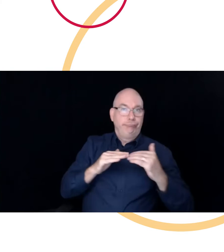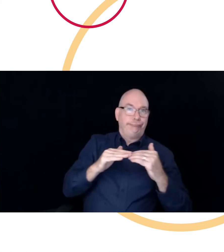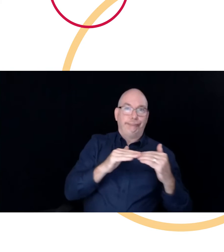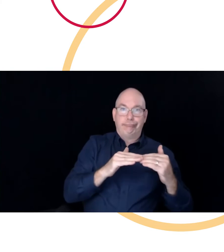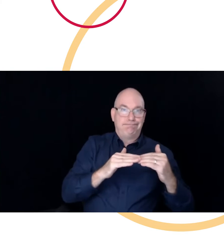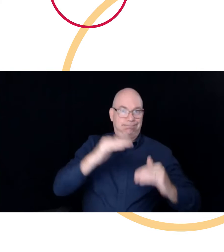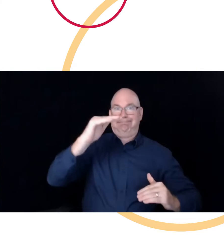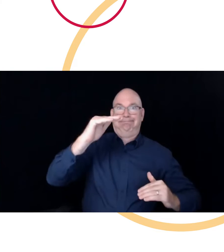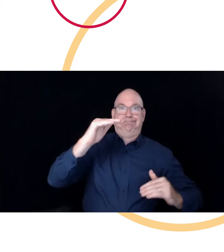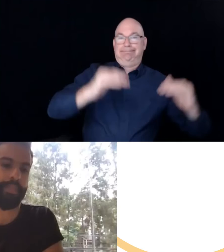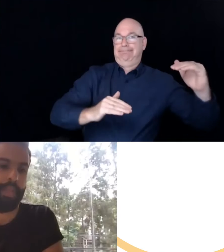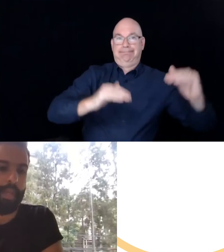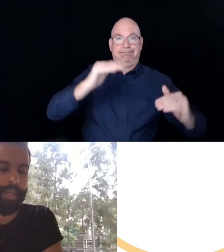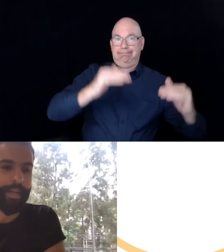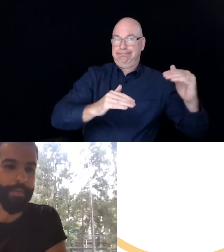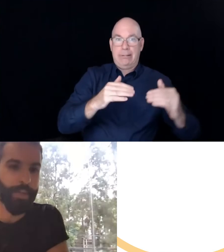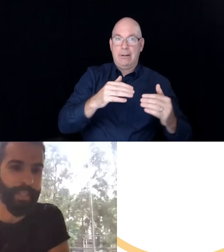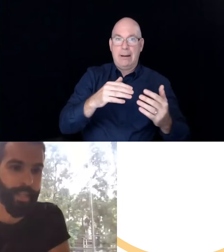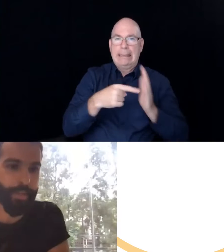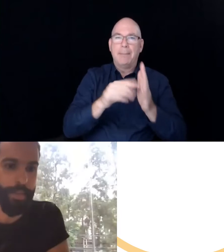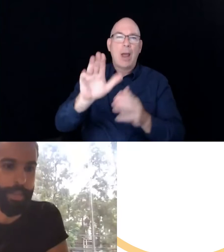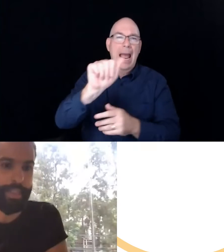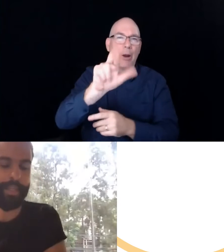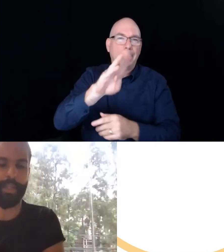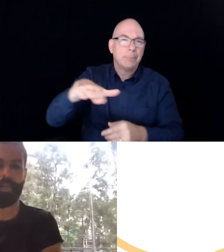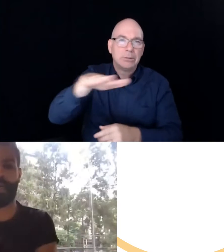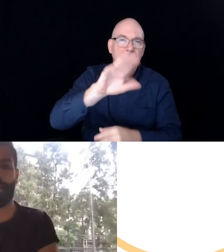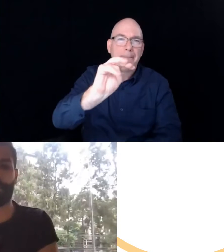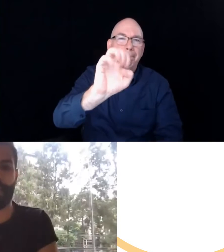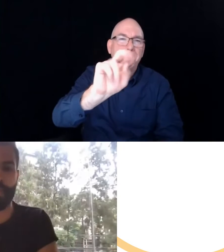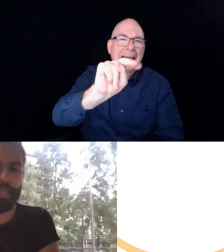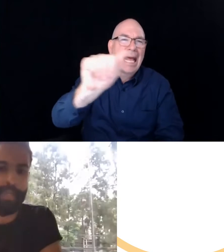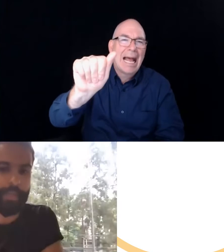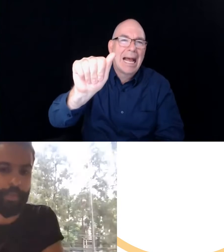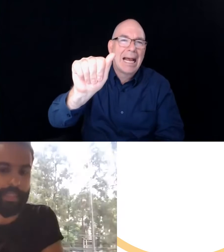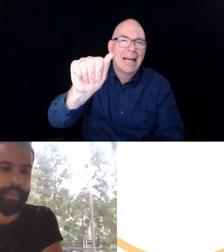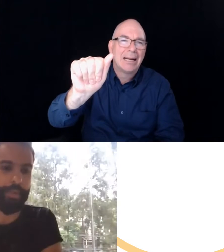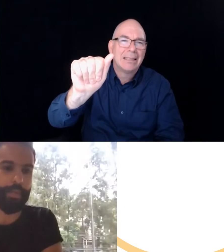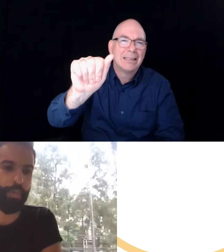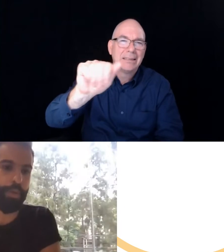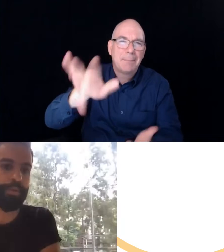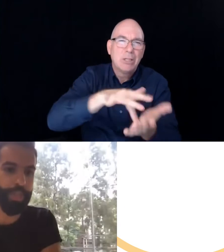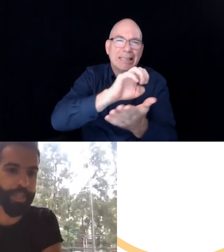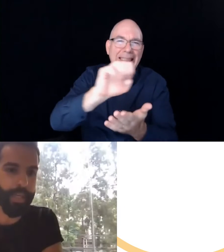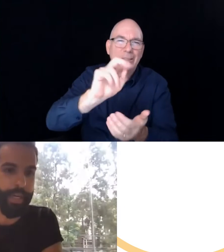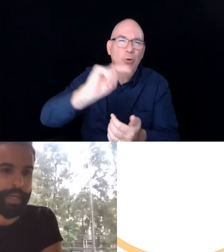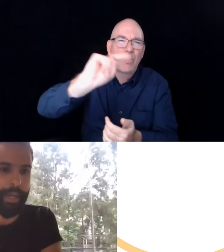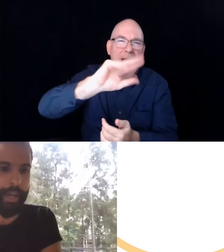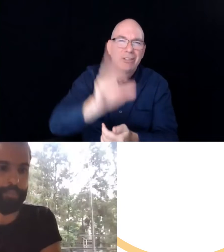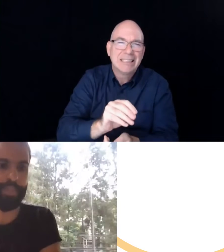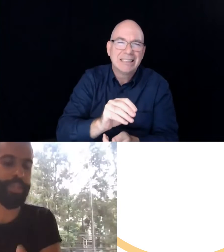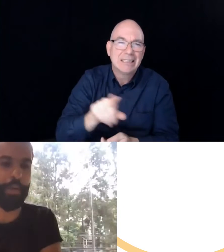specifically in the MENA region? Yeah, of course. Thank you so much, Ananya. At the beginning, it was really difficult to work on